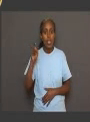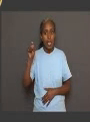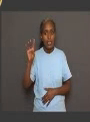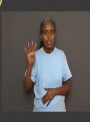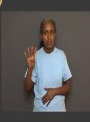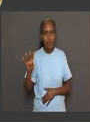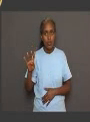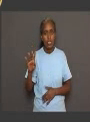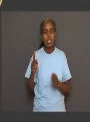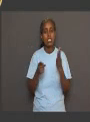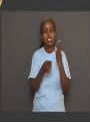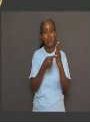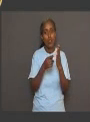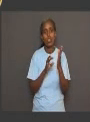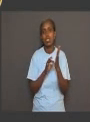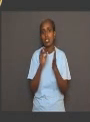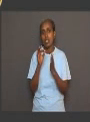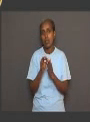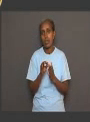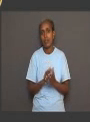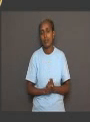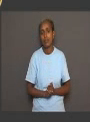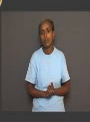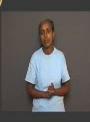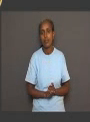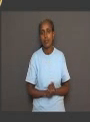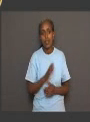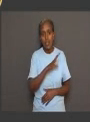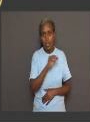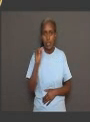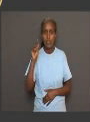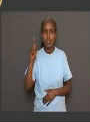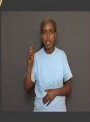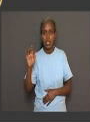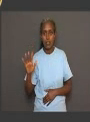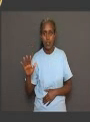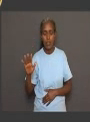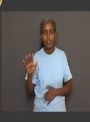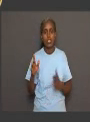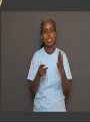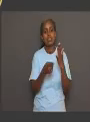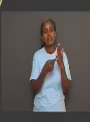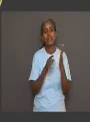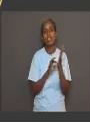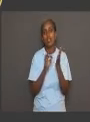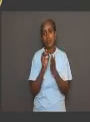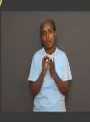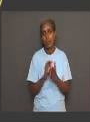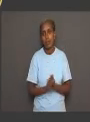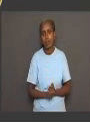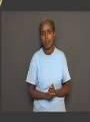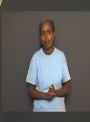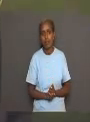X4 is the fourth number in the set, and x5 is the fifth